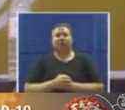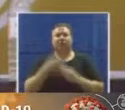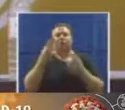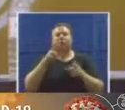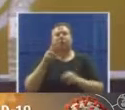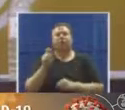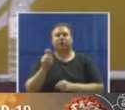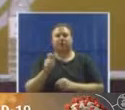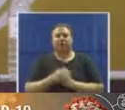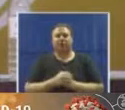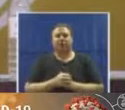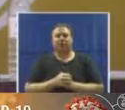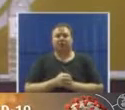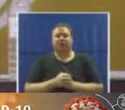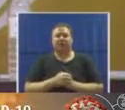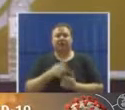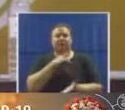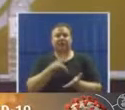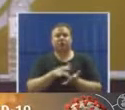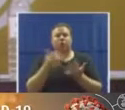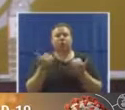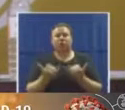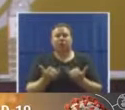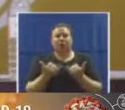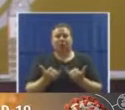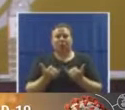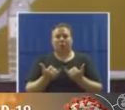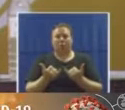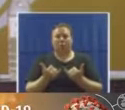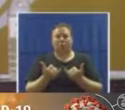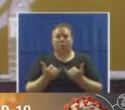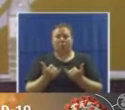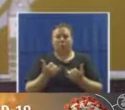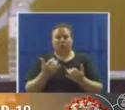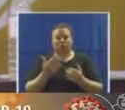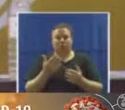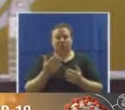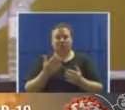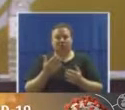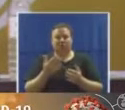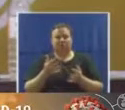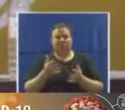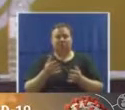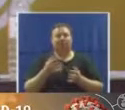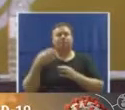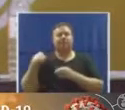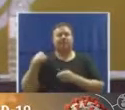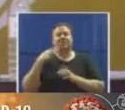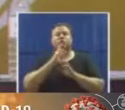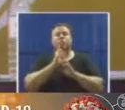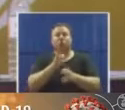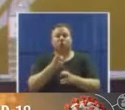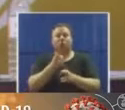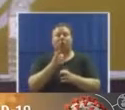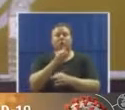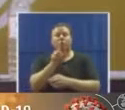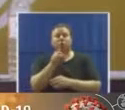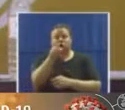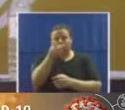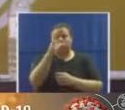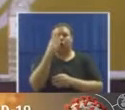the session that we have now is for the ministers to respond to the questions that you put